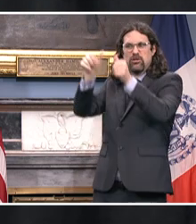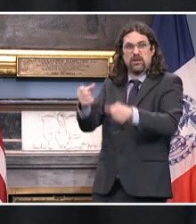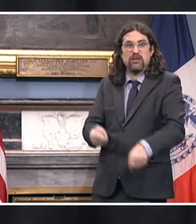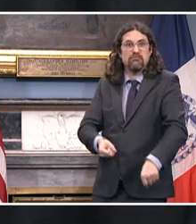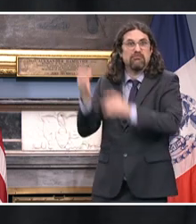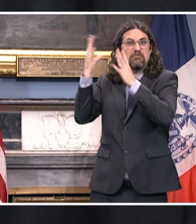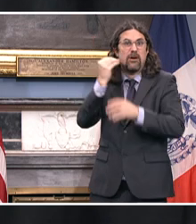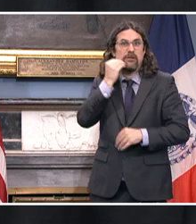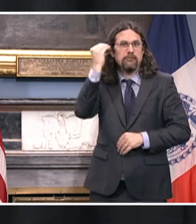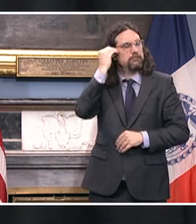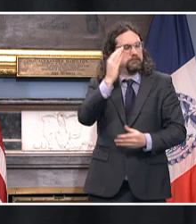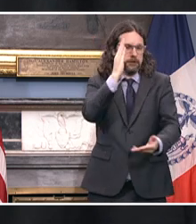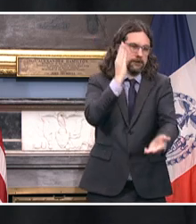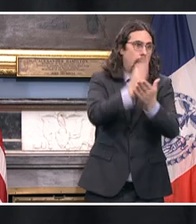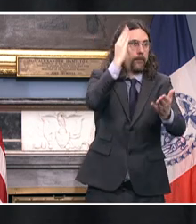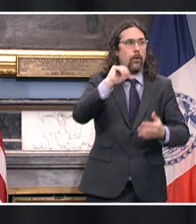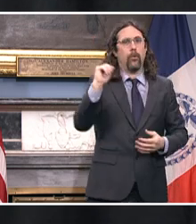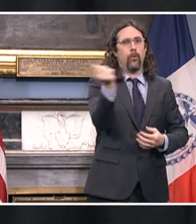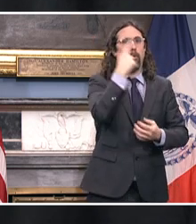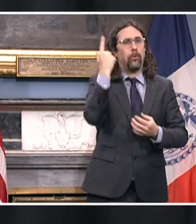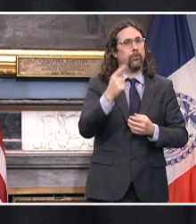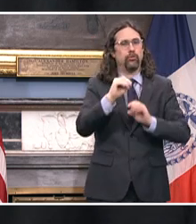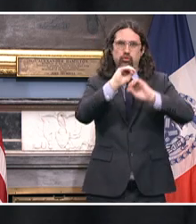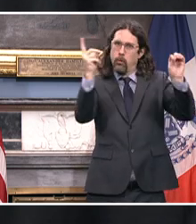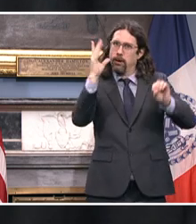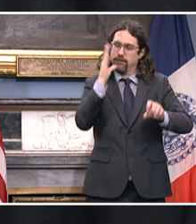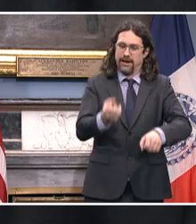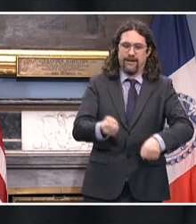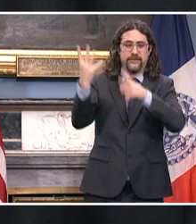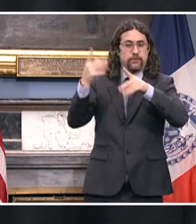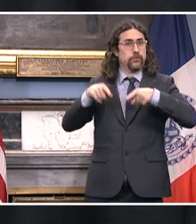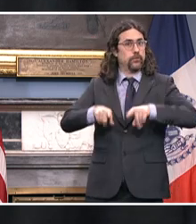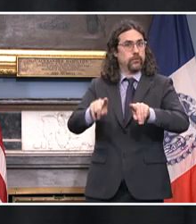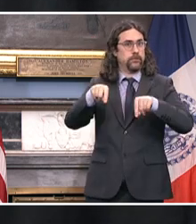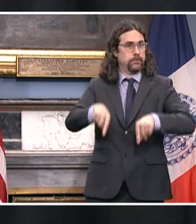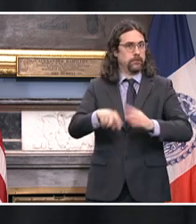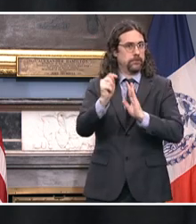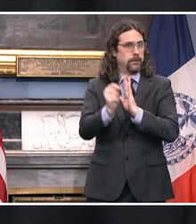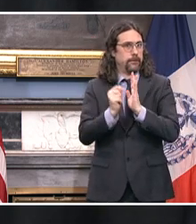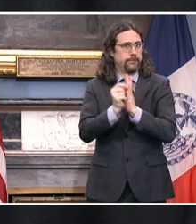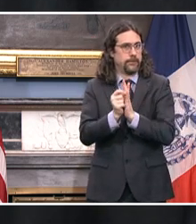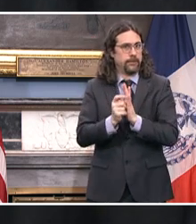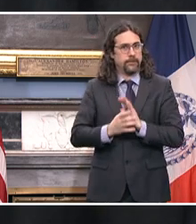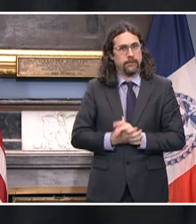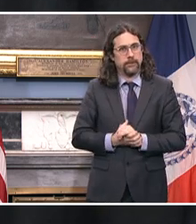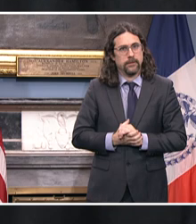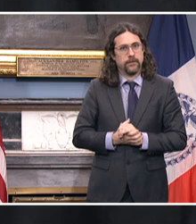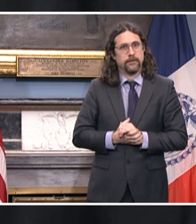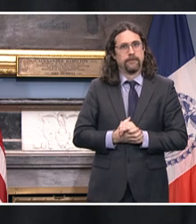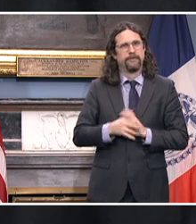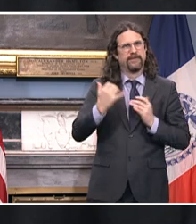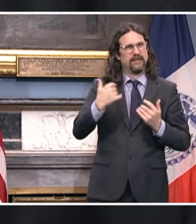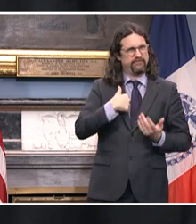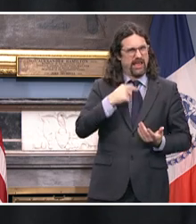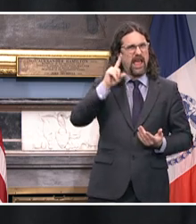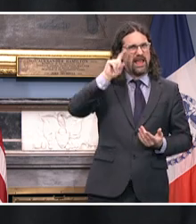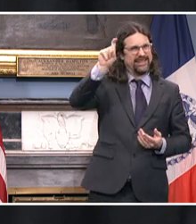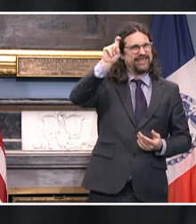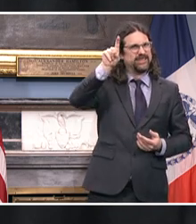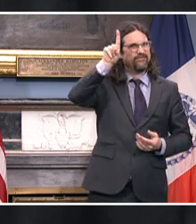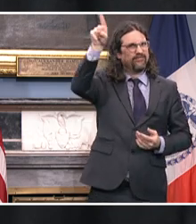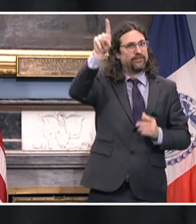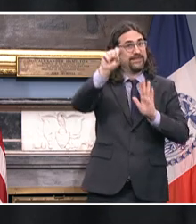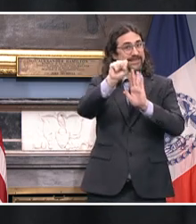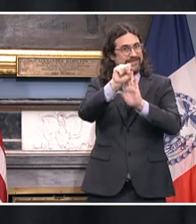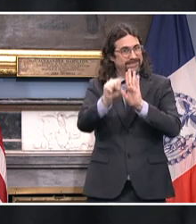So I had asked the state of New York to consider, for over 2 million New Yorkers who are in rent-stabilized